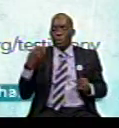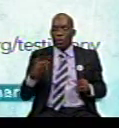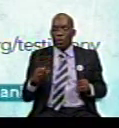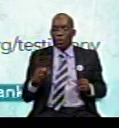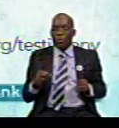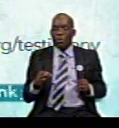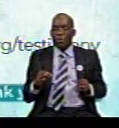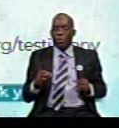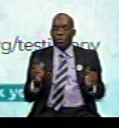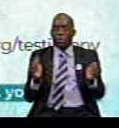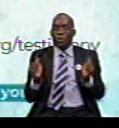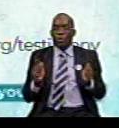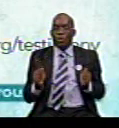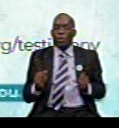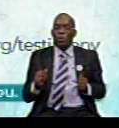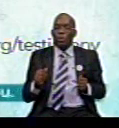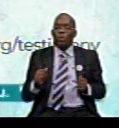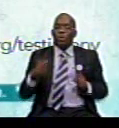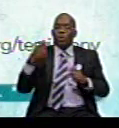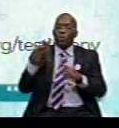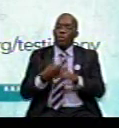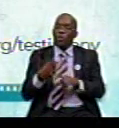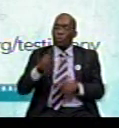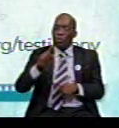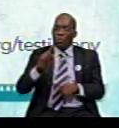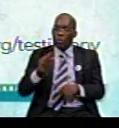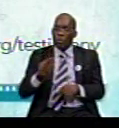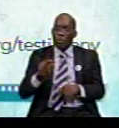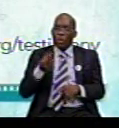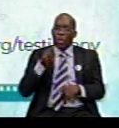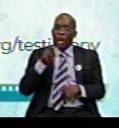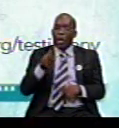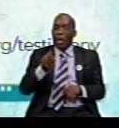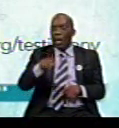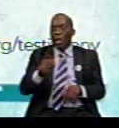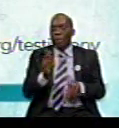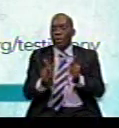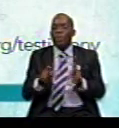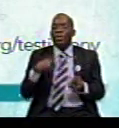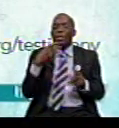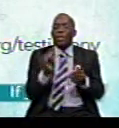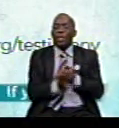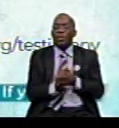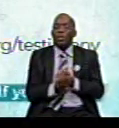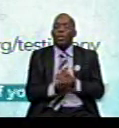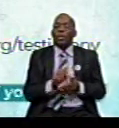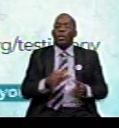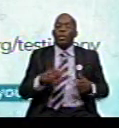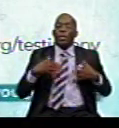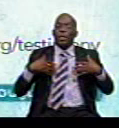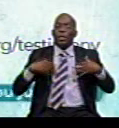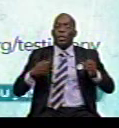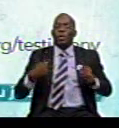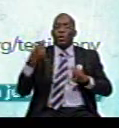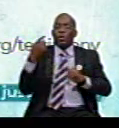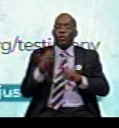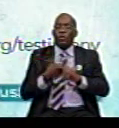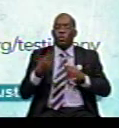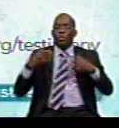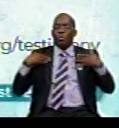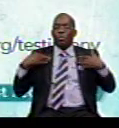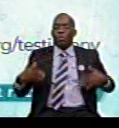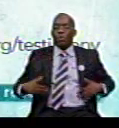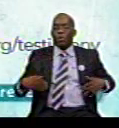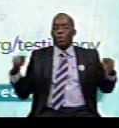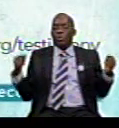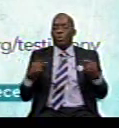Patience from YouTube wrote, praise the Lord, I have been healed of allergic rhinitis and body pains after the prayer of our Father